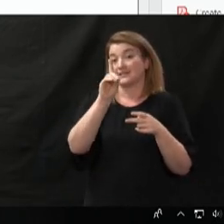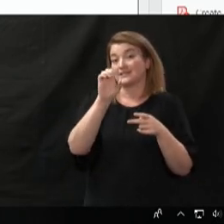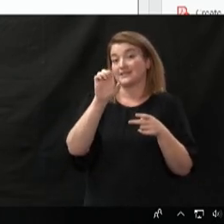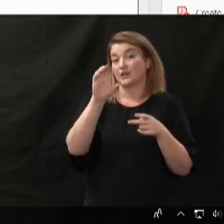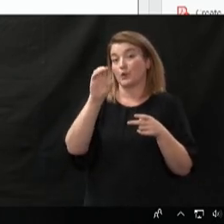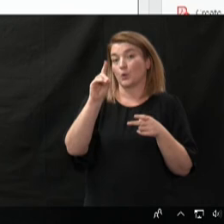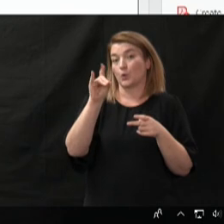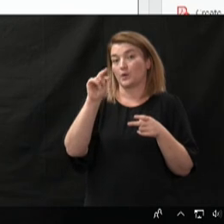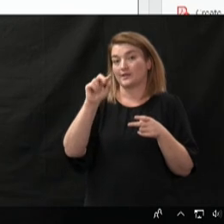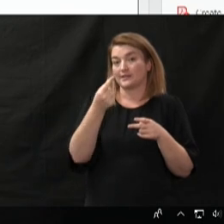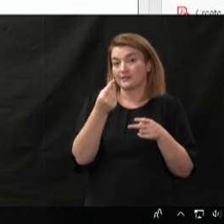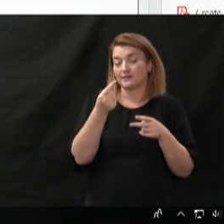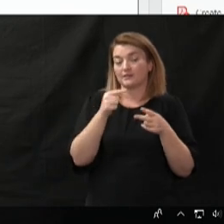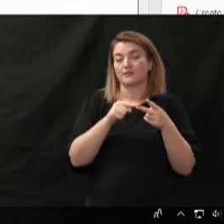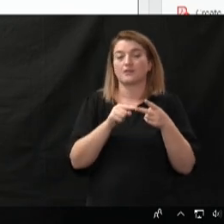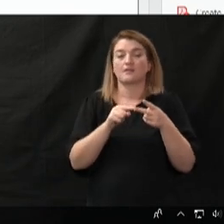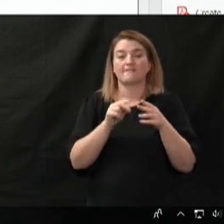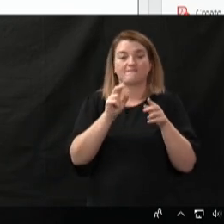upper grade